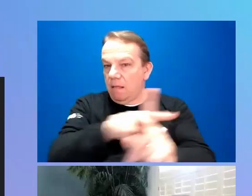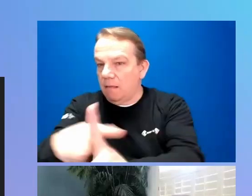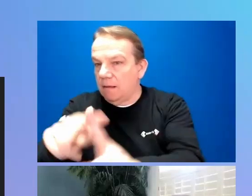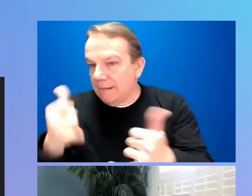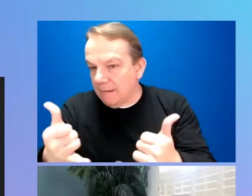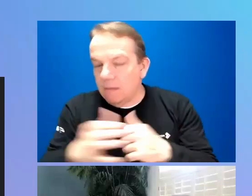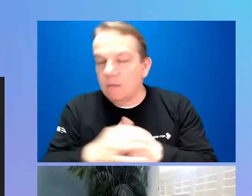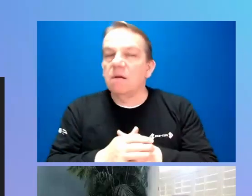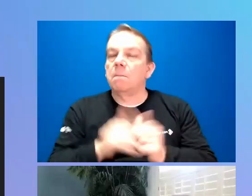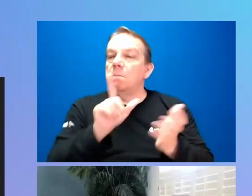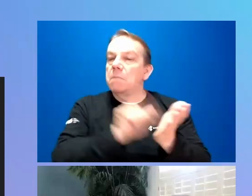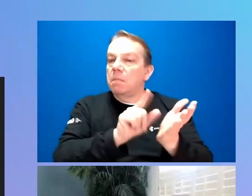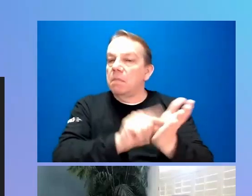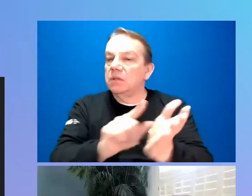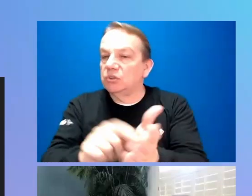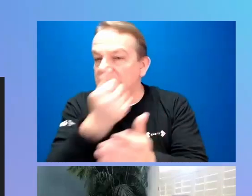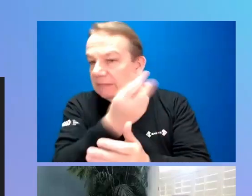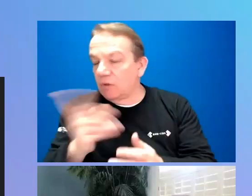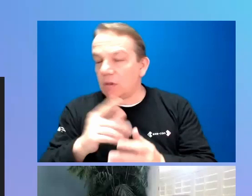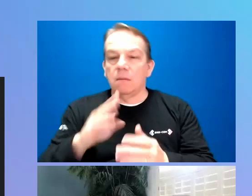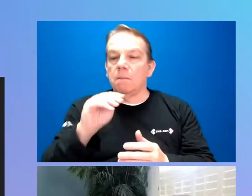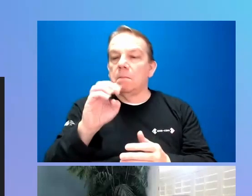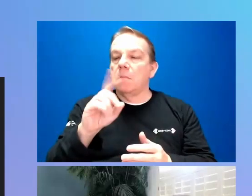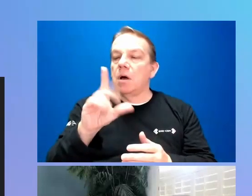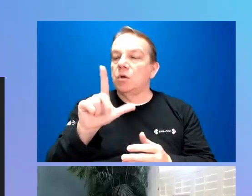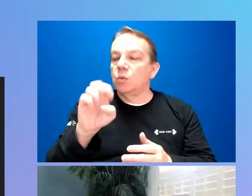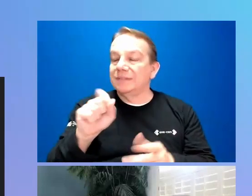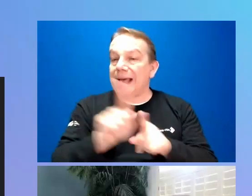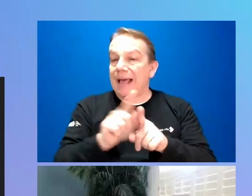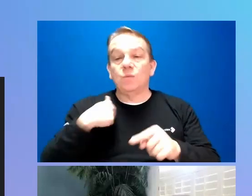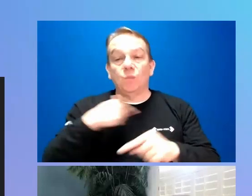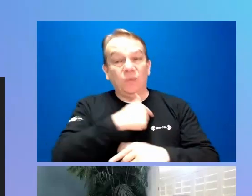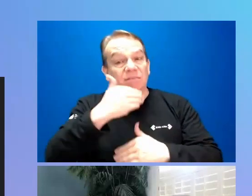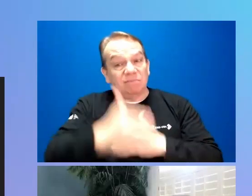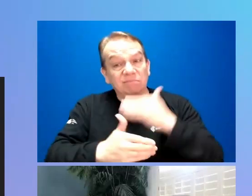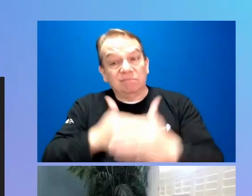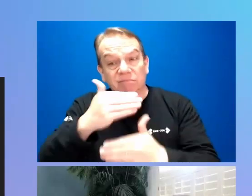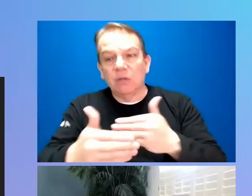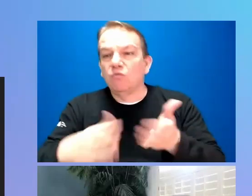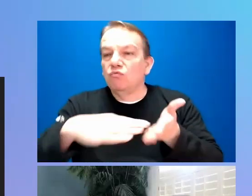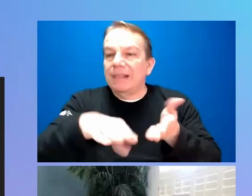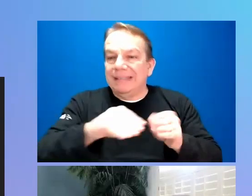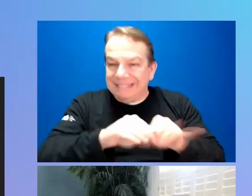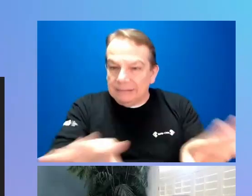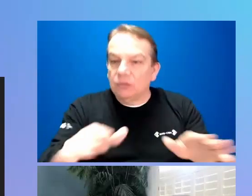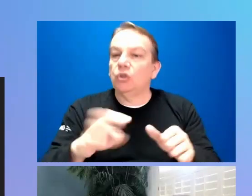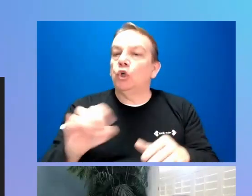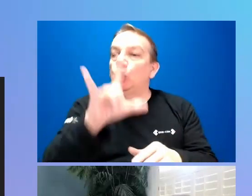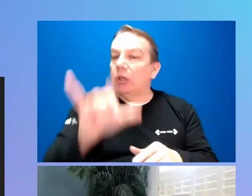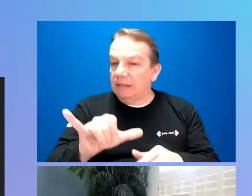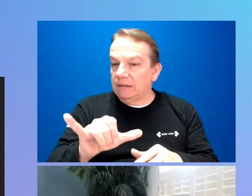these modules as you go, so that over time, like, we release things early and we release things as we go.